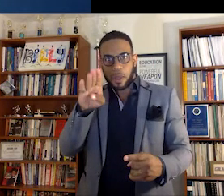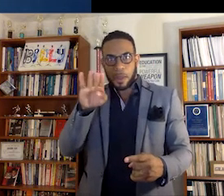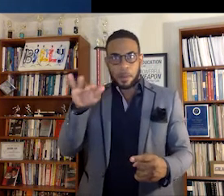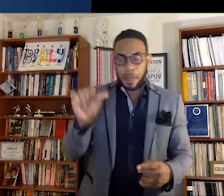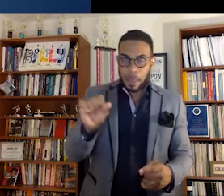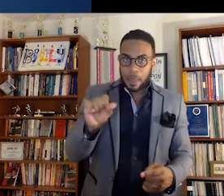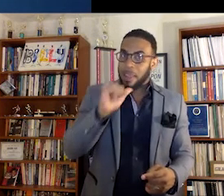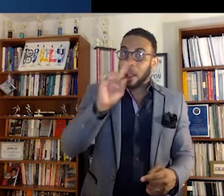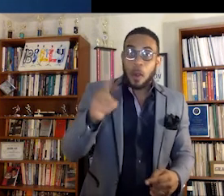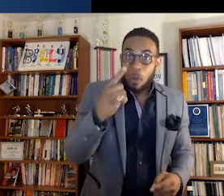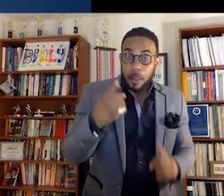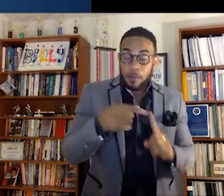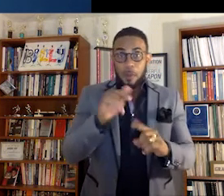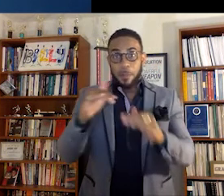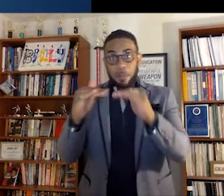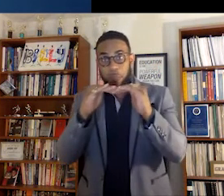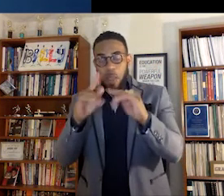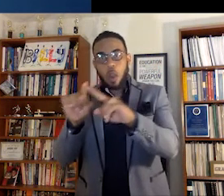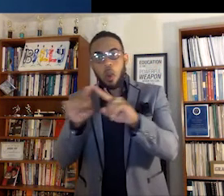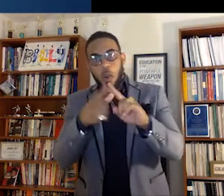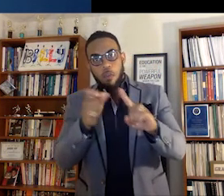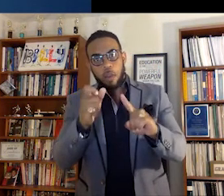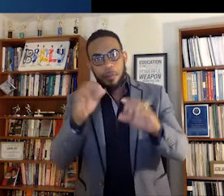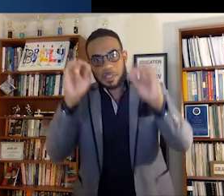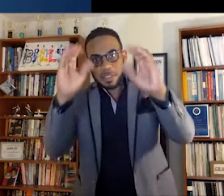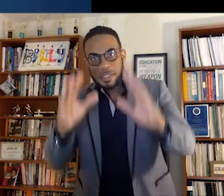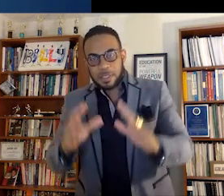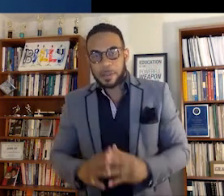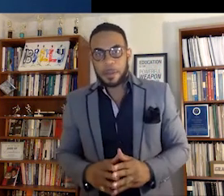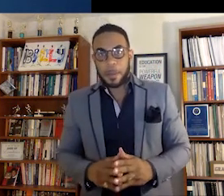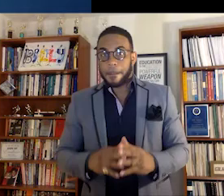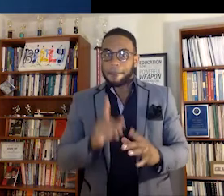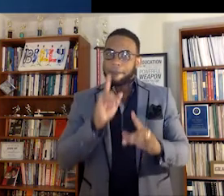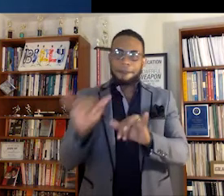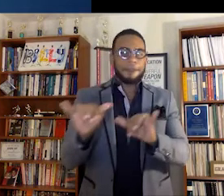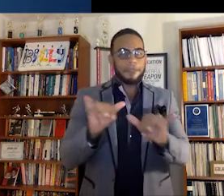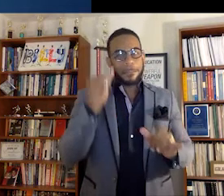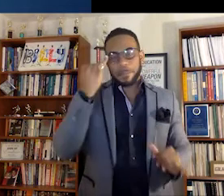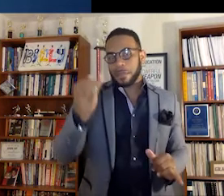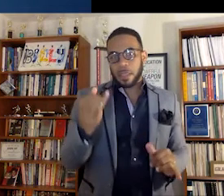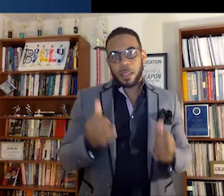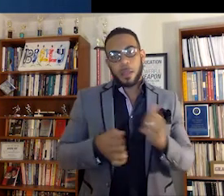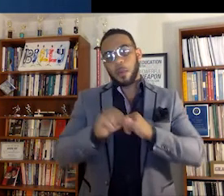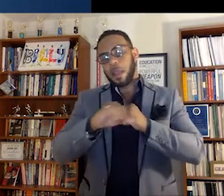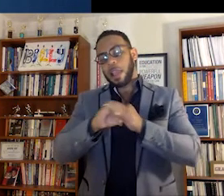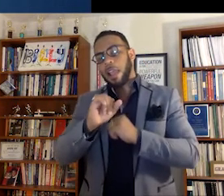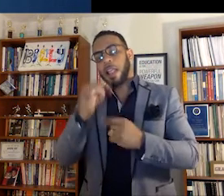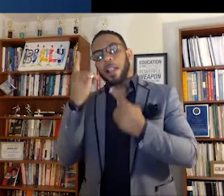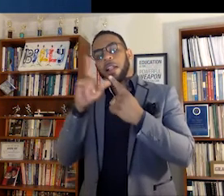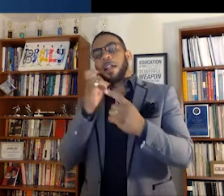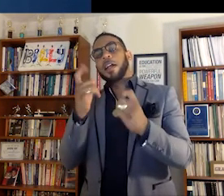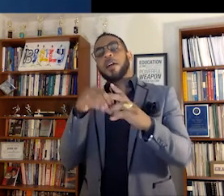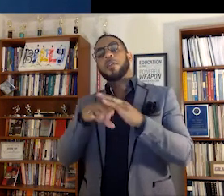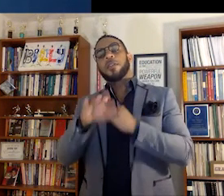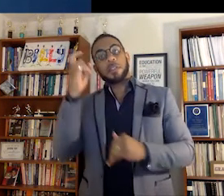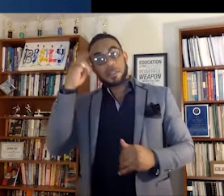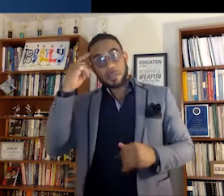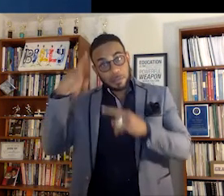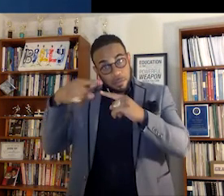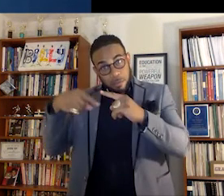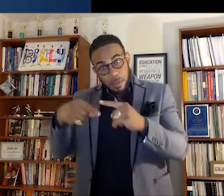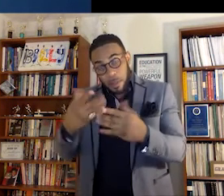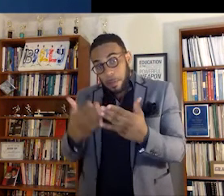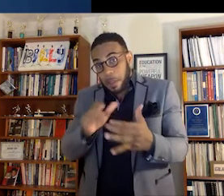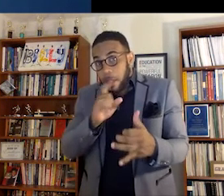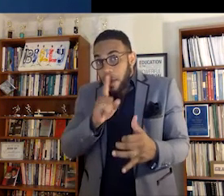bias, not only from their peers, but also from their teachers. And it's the same idea as those ads, these thoughts that are coming into their head that perhaps